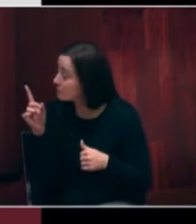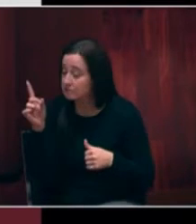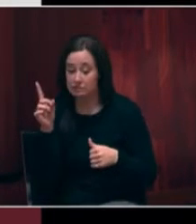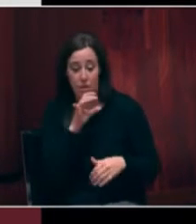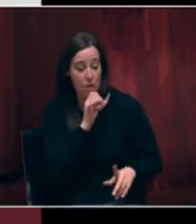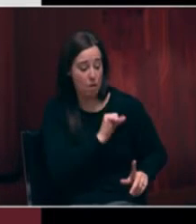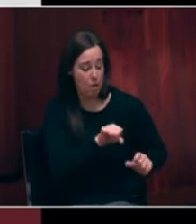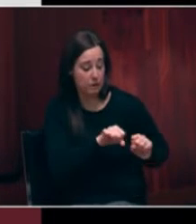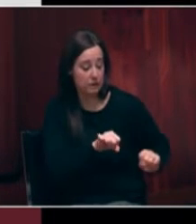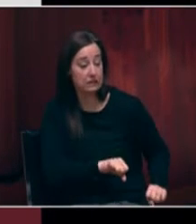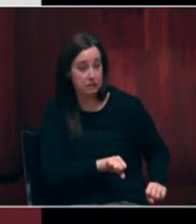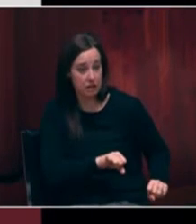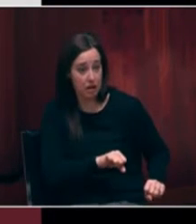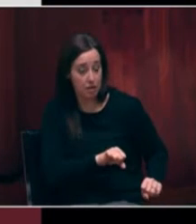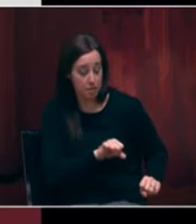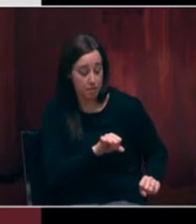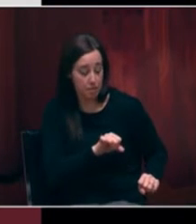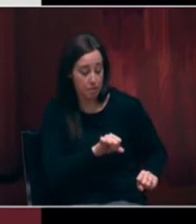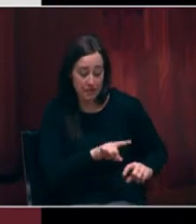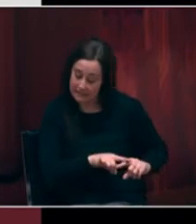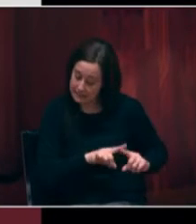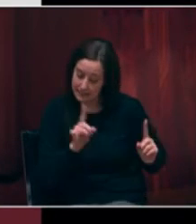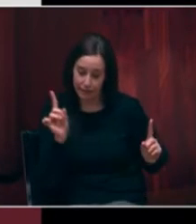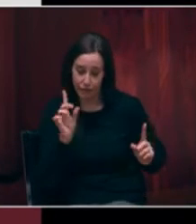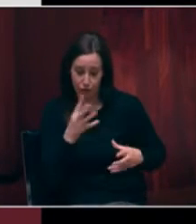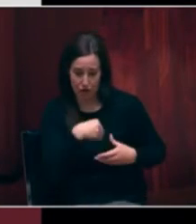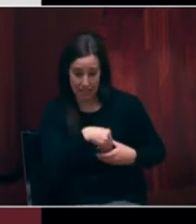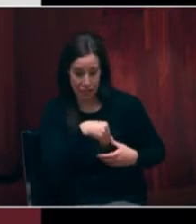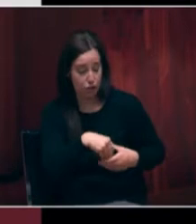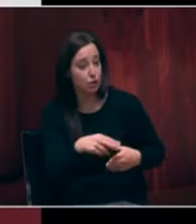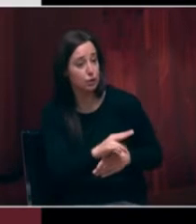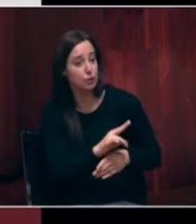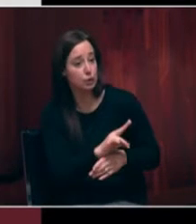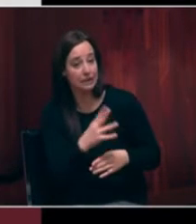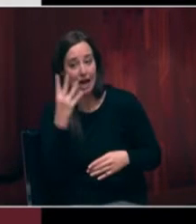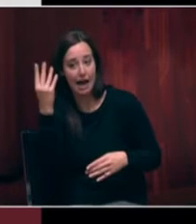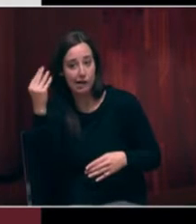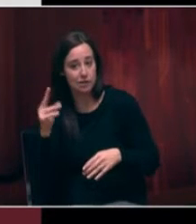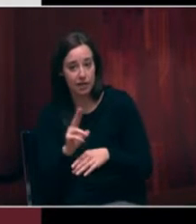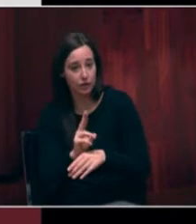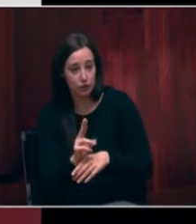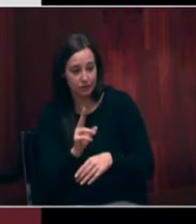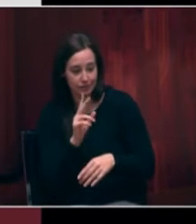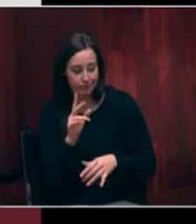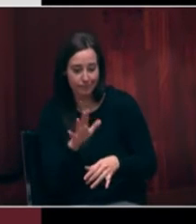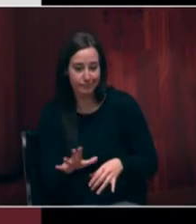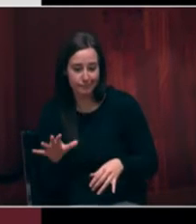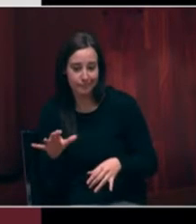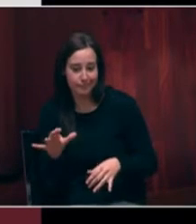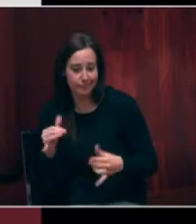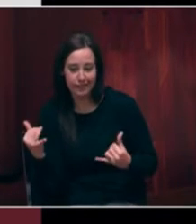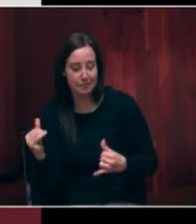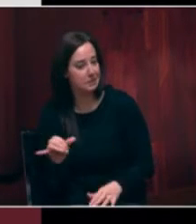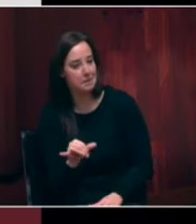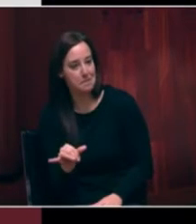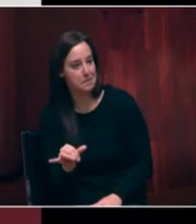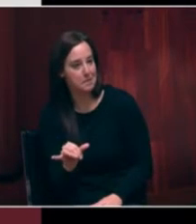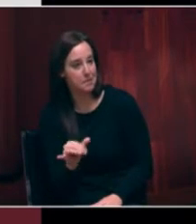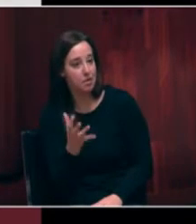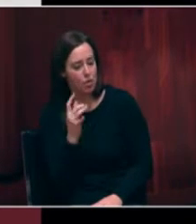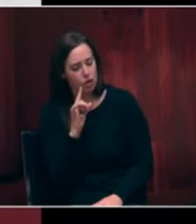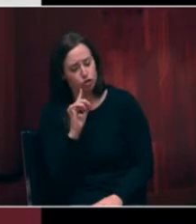very different for our internal use, our external, not so much anymore. If you're looking for somebody to just browse the courses and